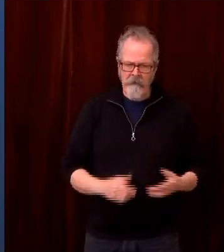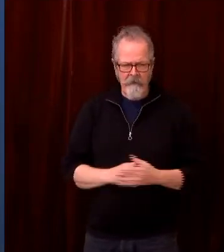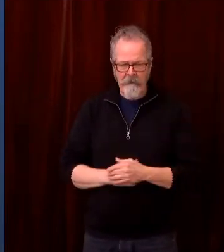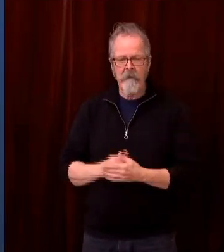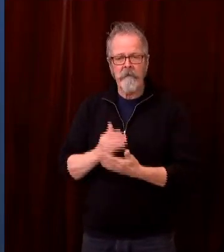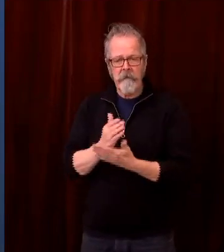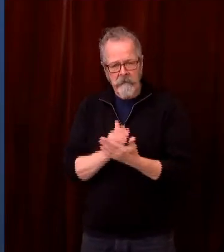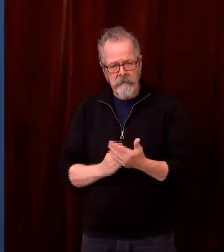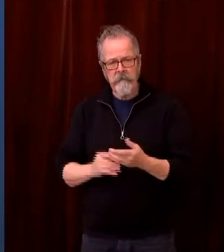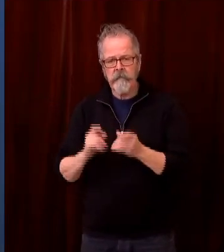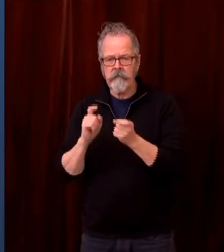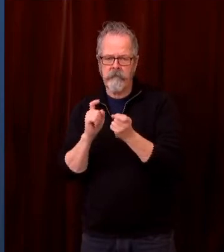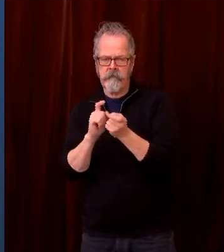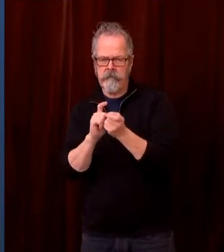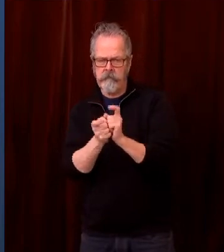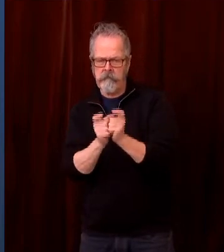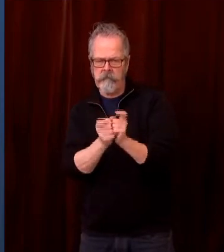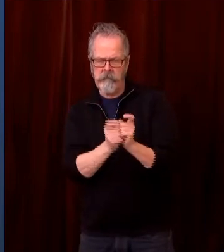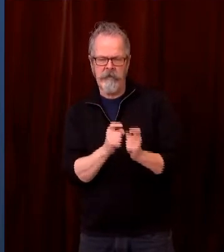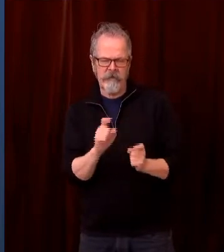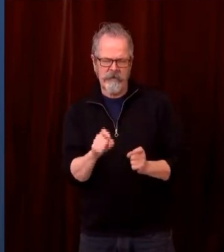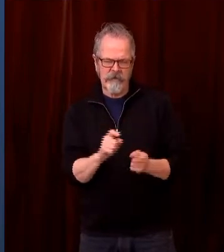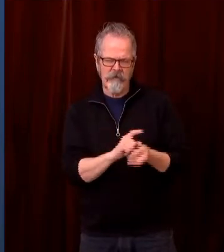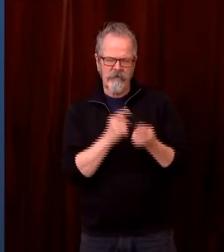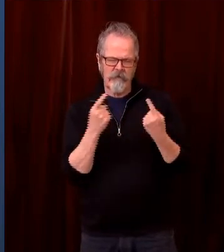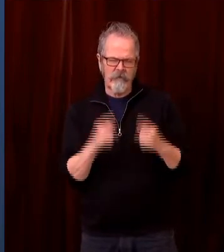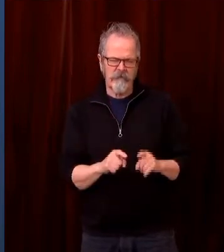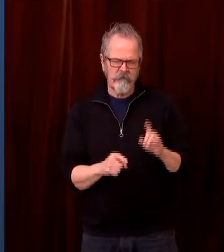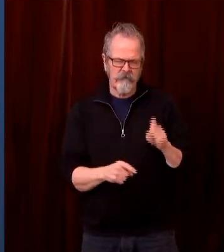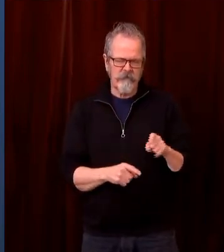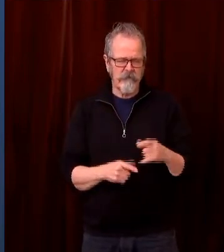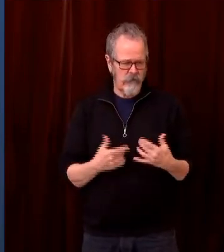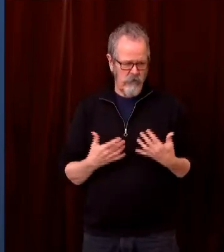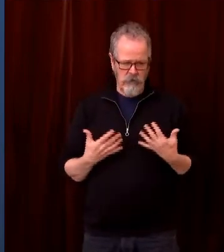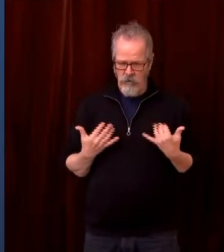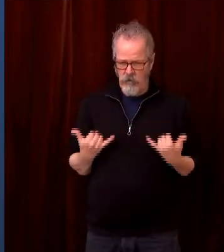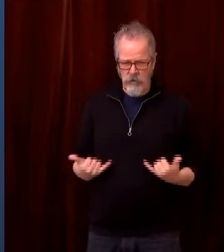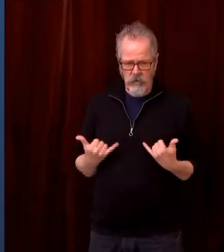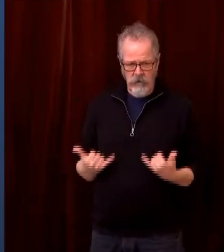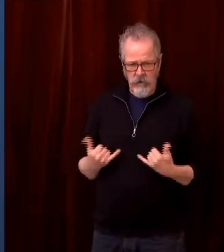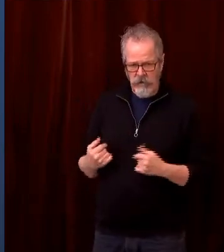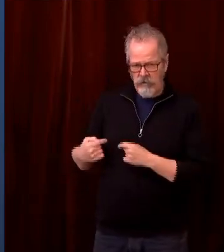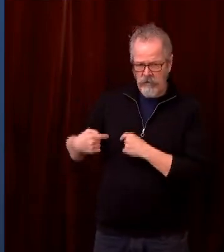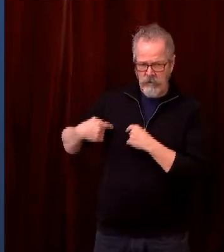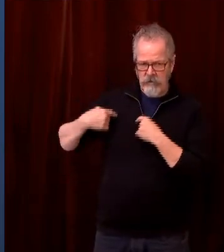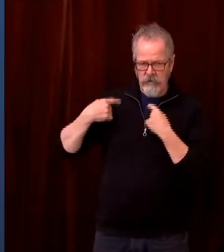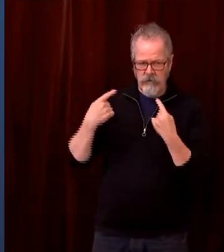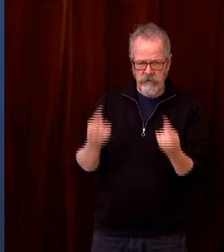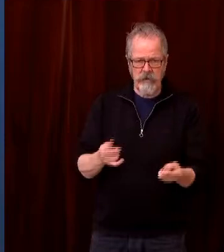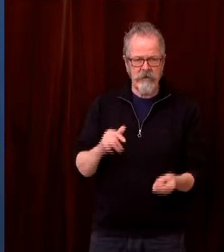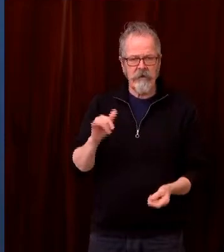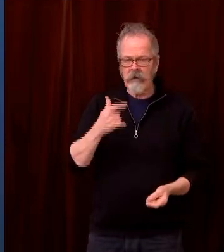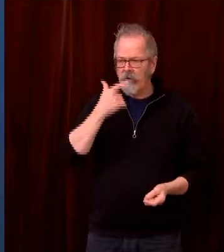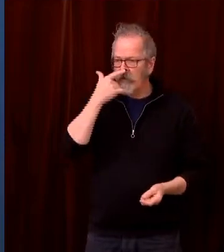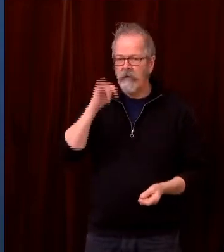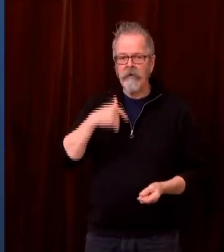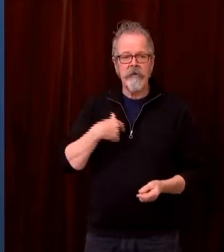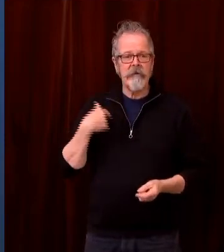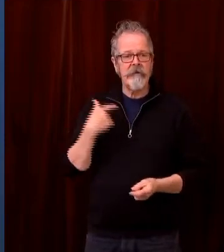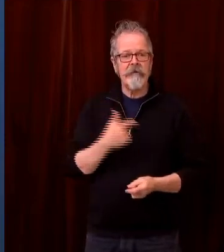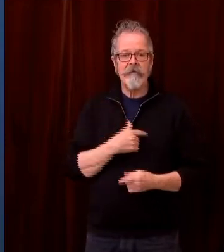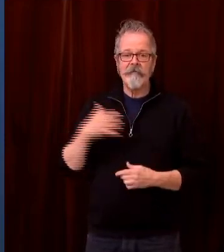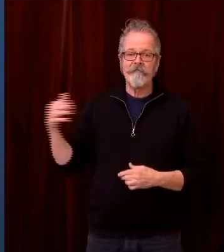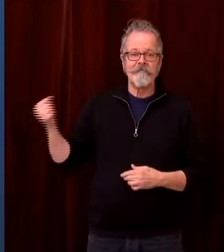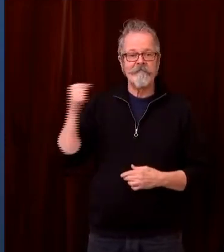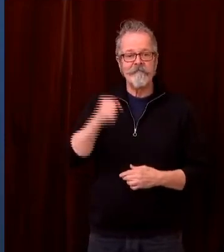rather than just lodging people at extraordinary expense without actually reducing crime. We've had a number of measures to do